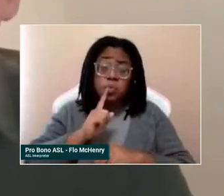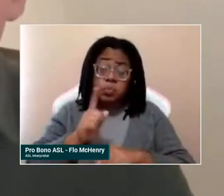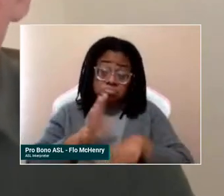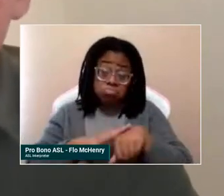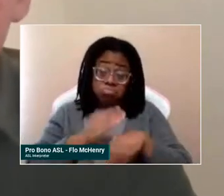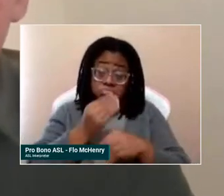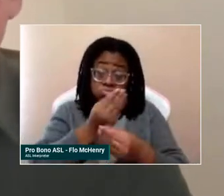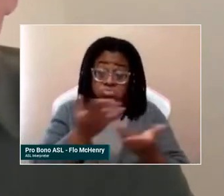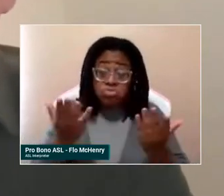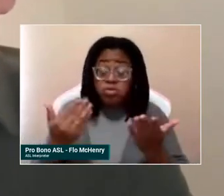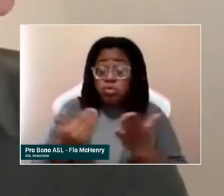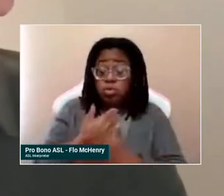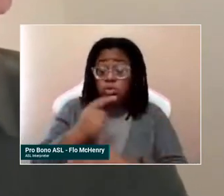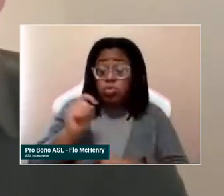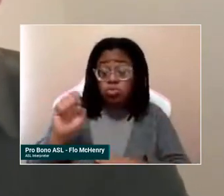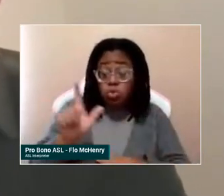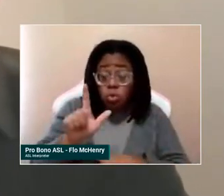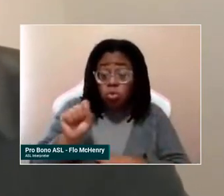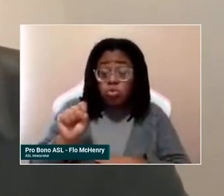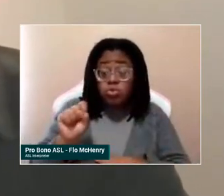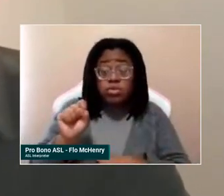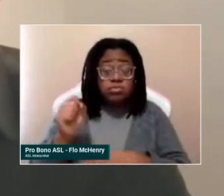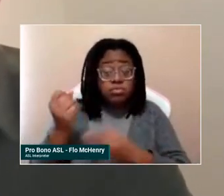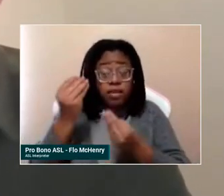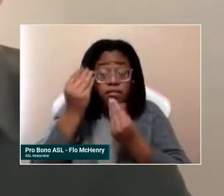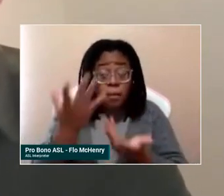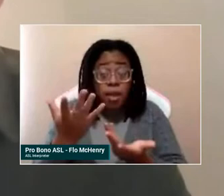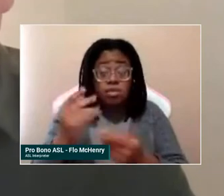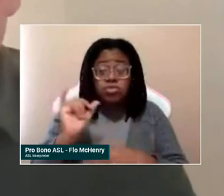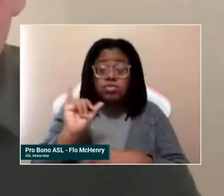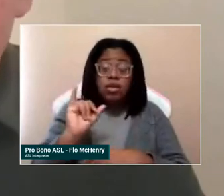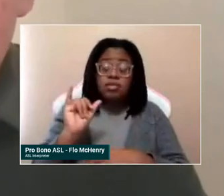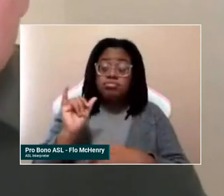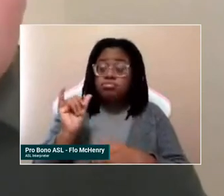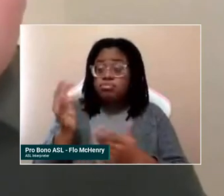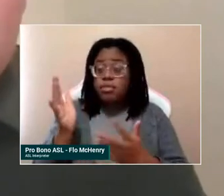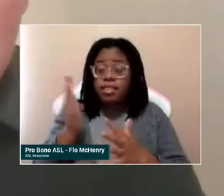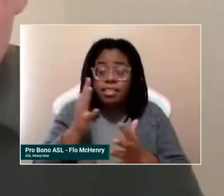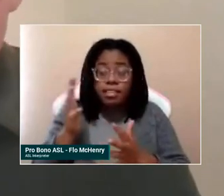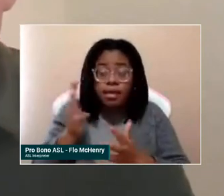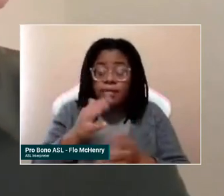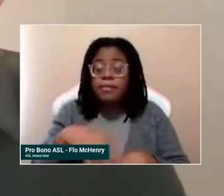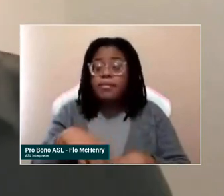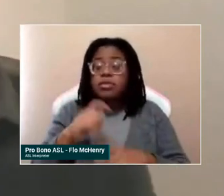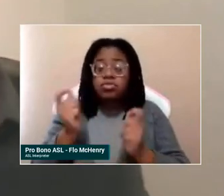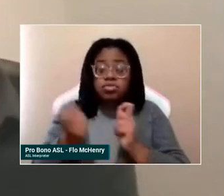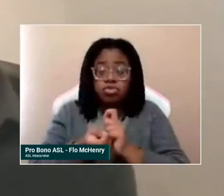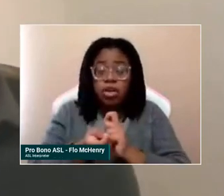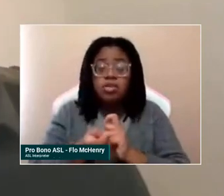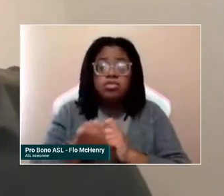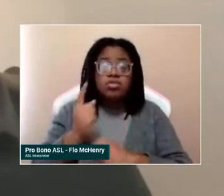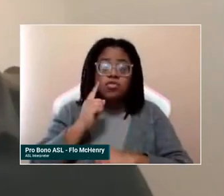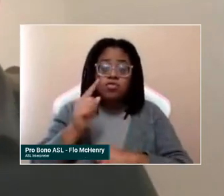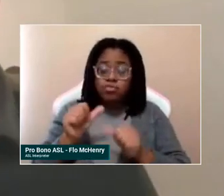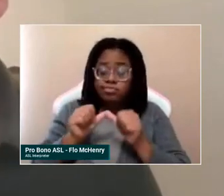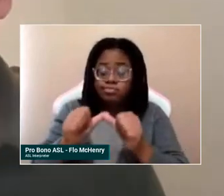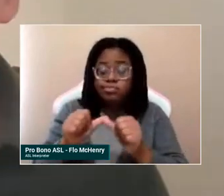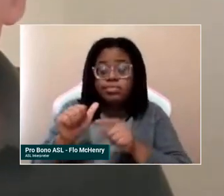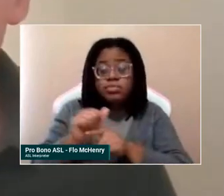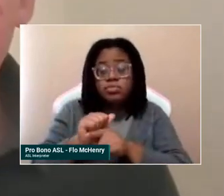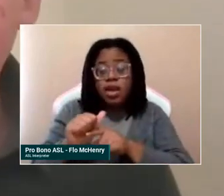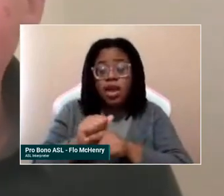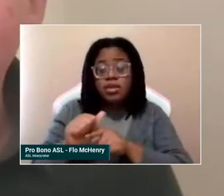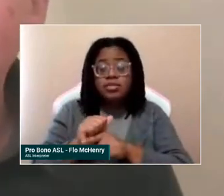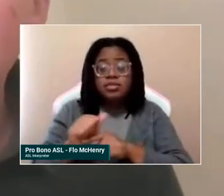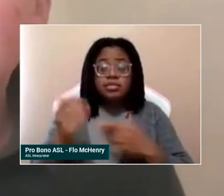tools and information, tools such as climate park change, to further advance our practice of recreation adaptation here